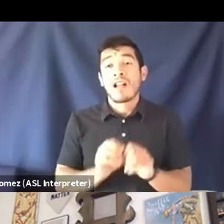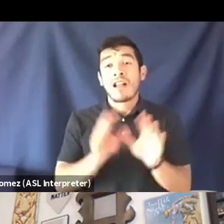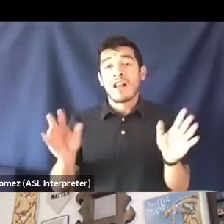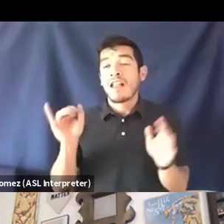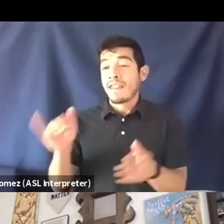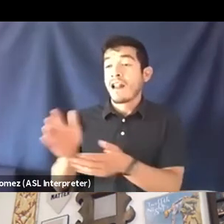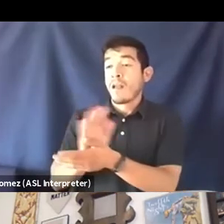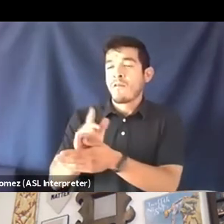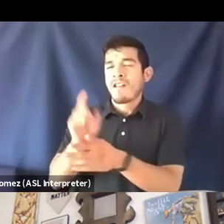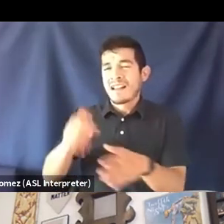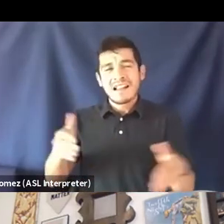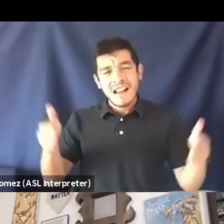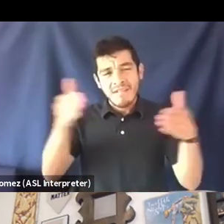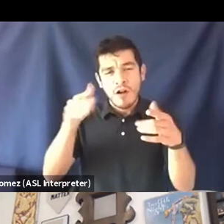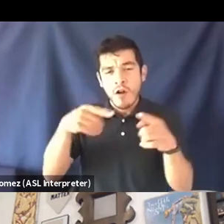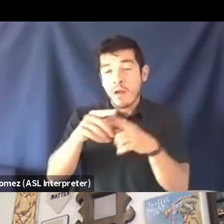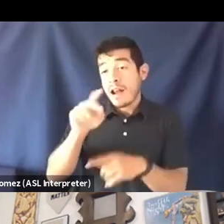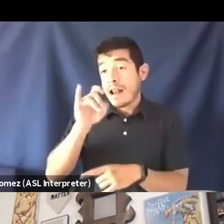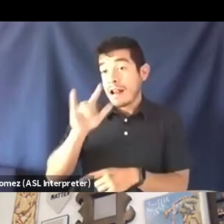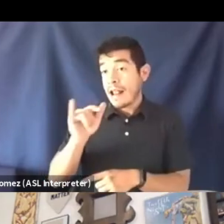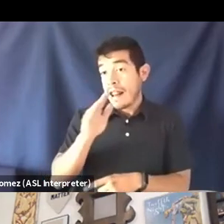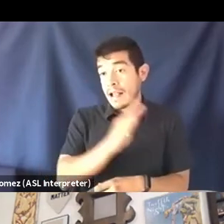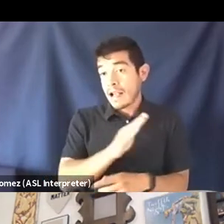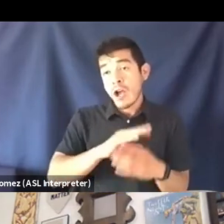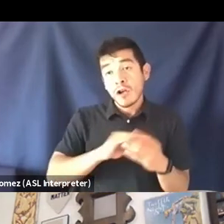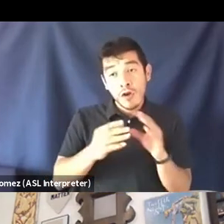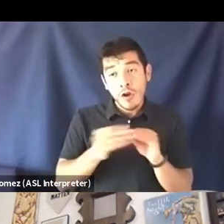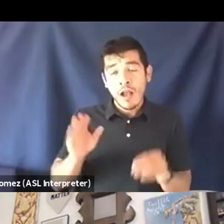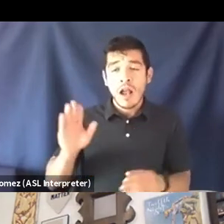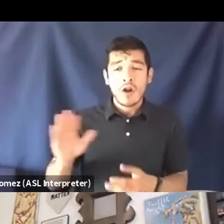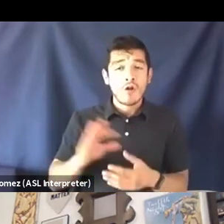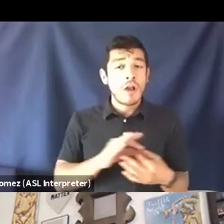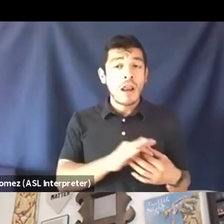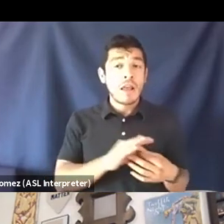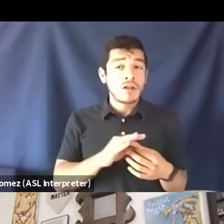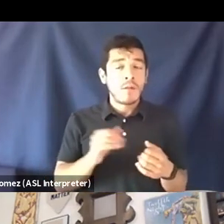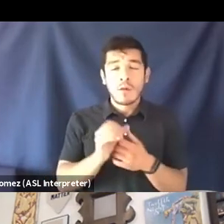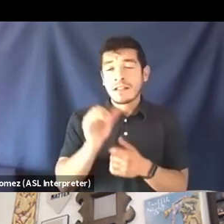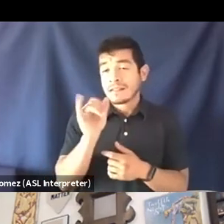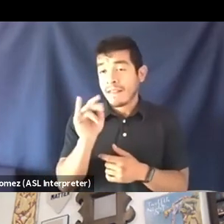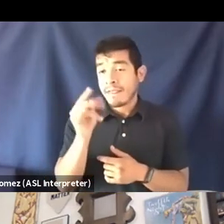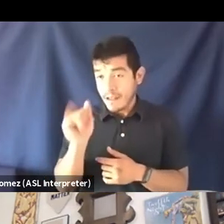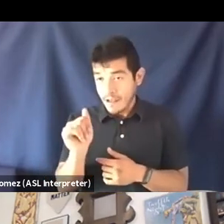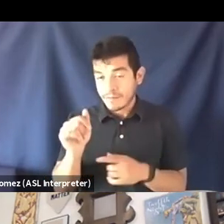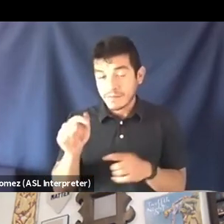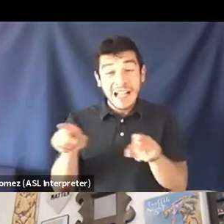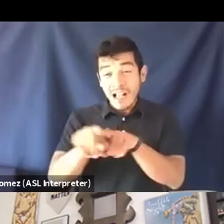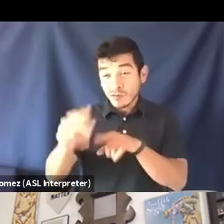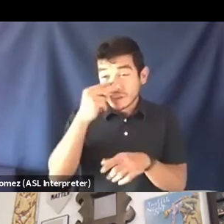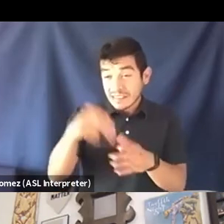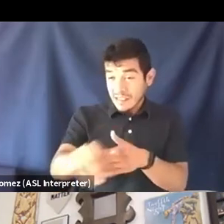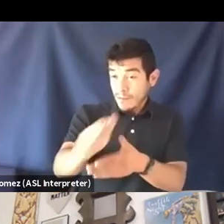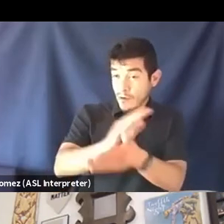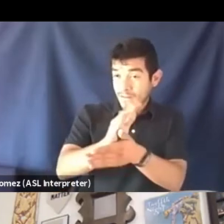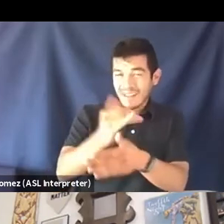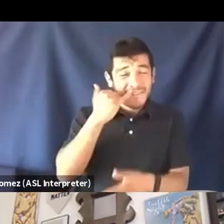center around her story and her relationship with Cynthia. And as you see in the film, I mean, if it wasn't